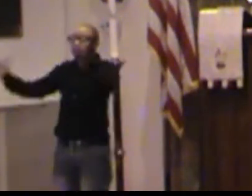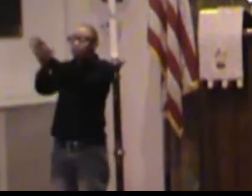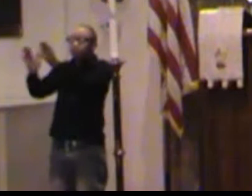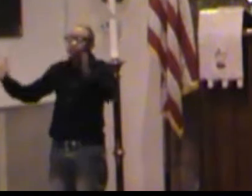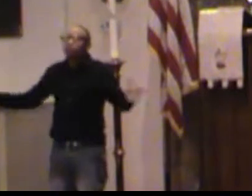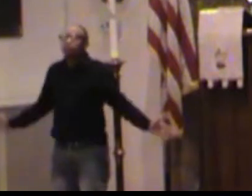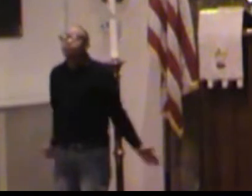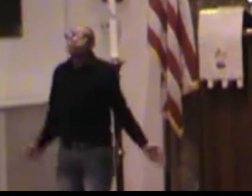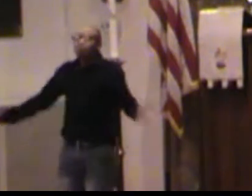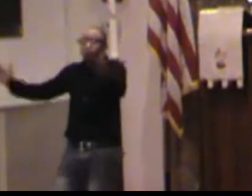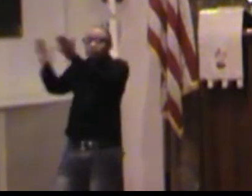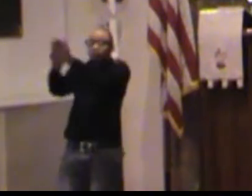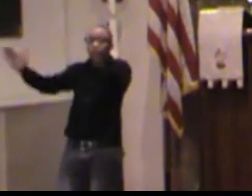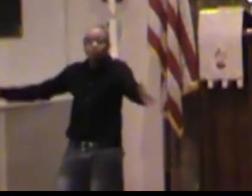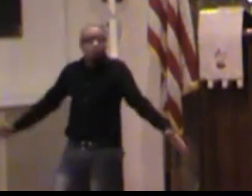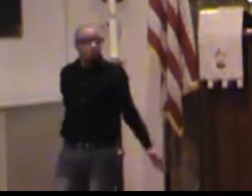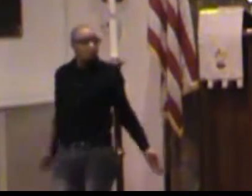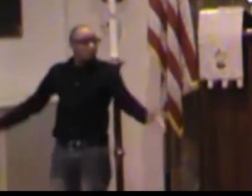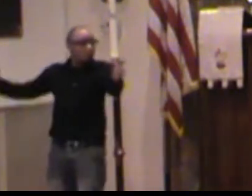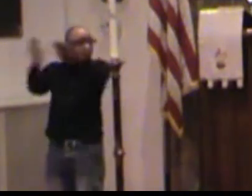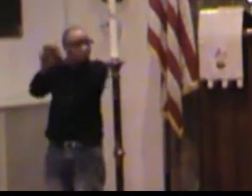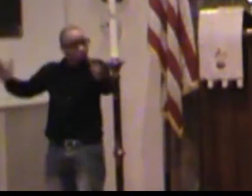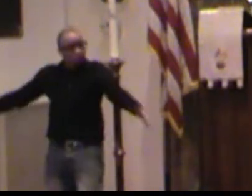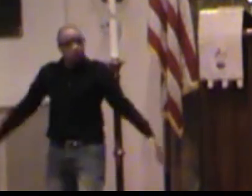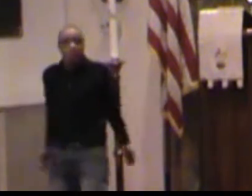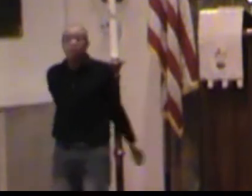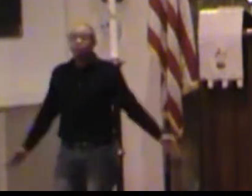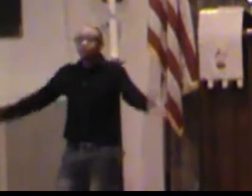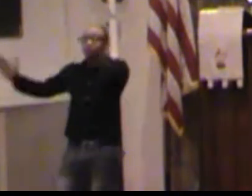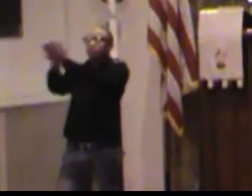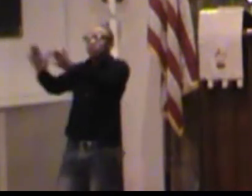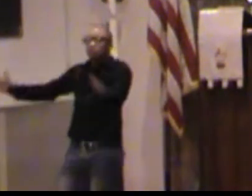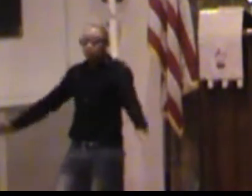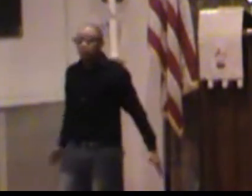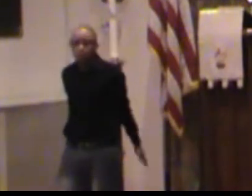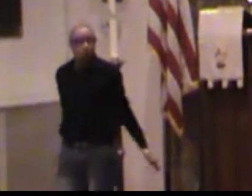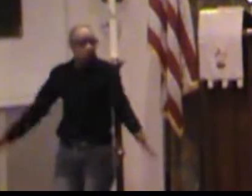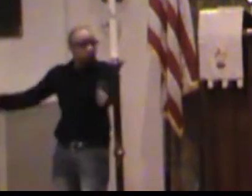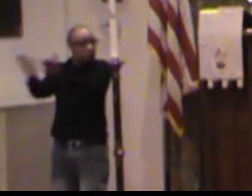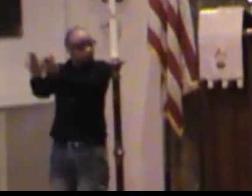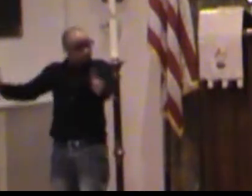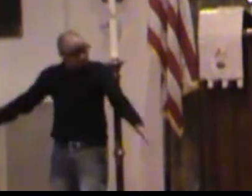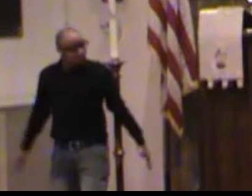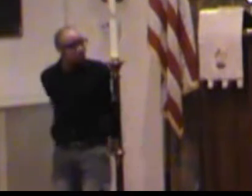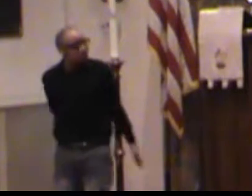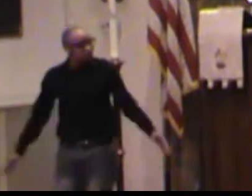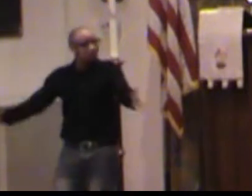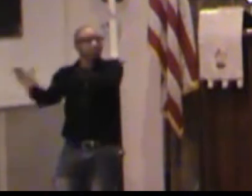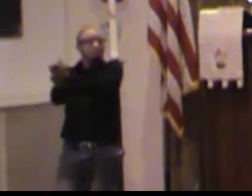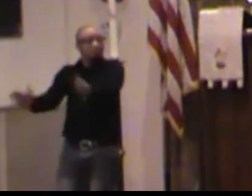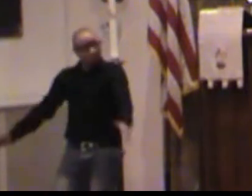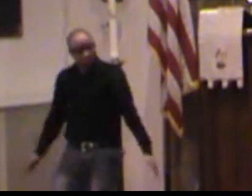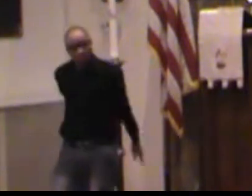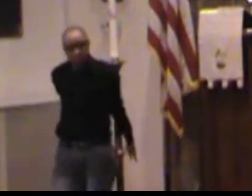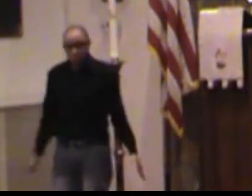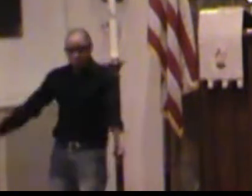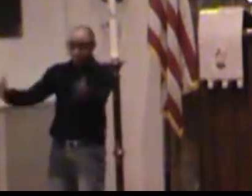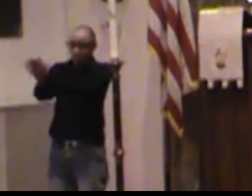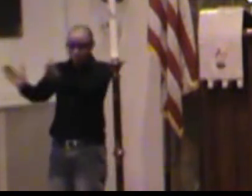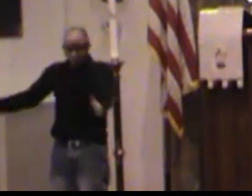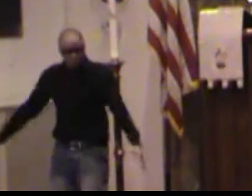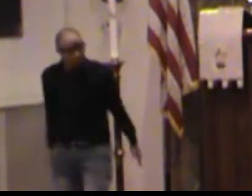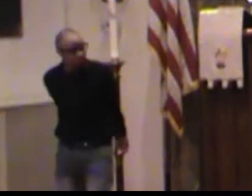live for the first worship experience of 2018. Get some of your folks to watch it. Doesn't matter if